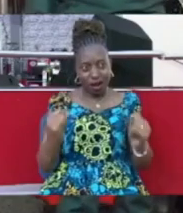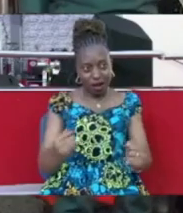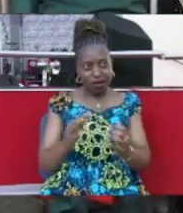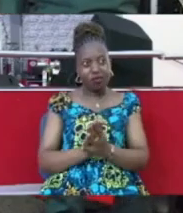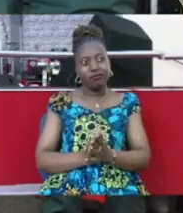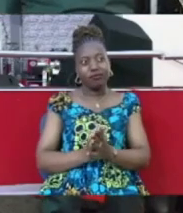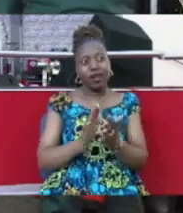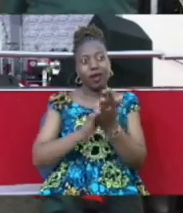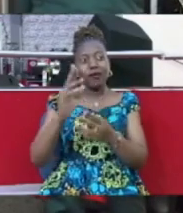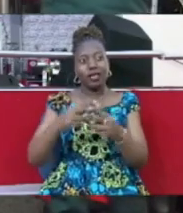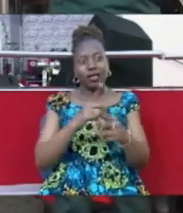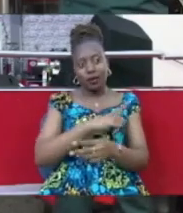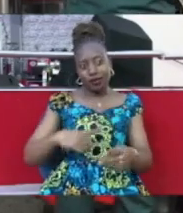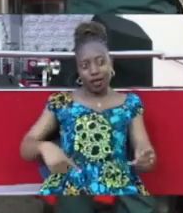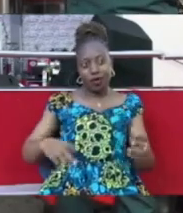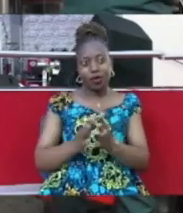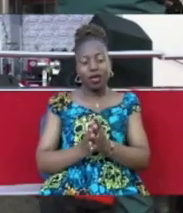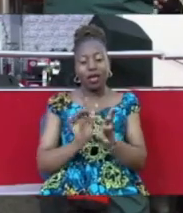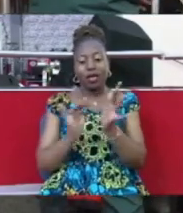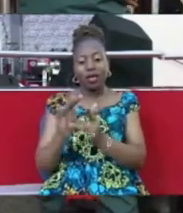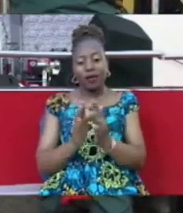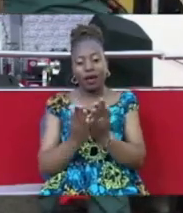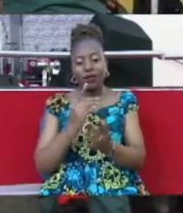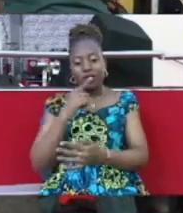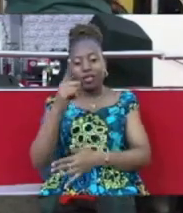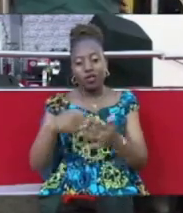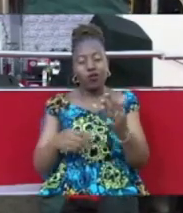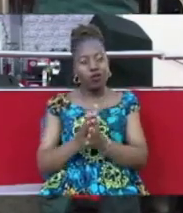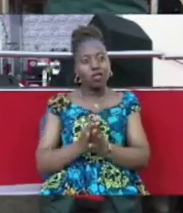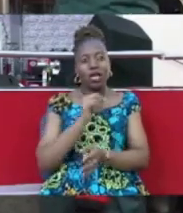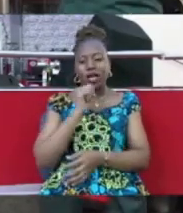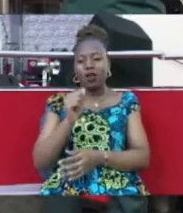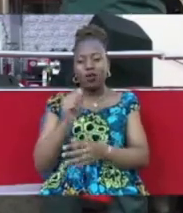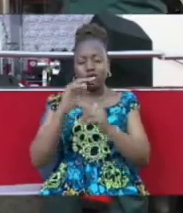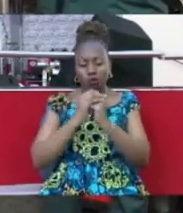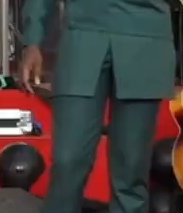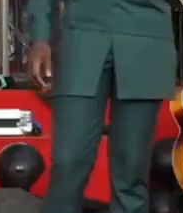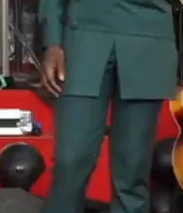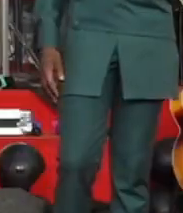Praise the name of the Lord. The Bible says, do not worship any other gods